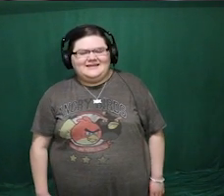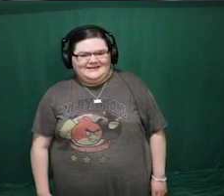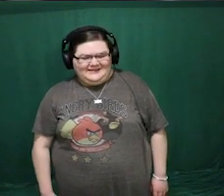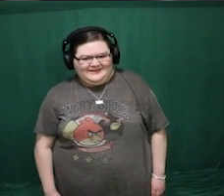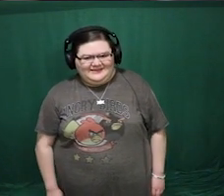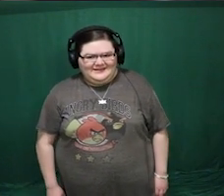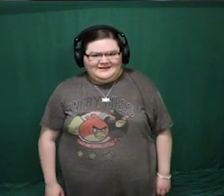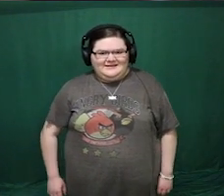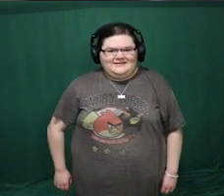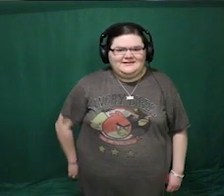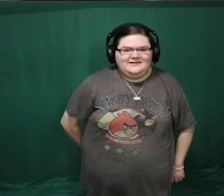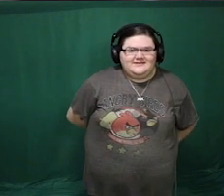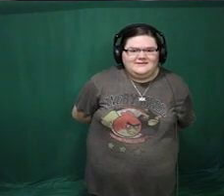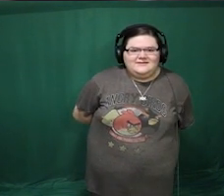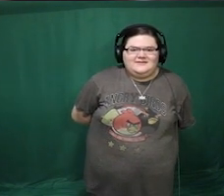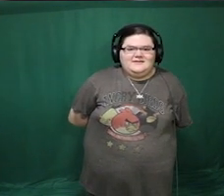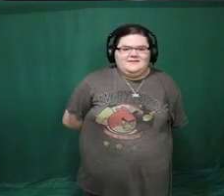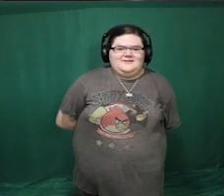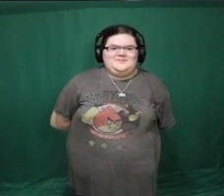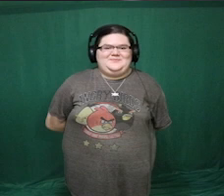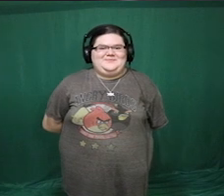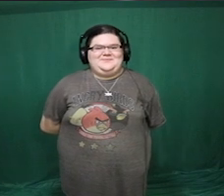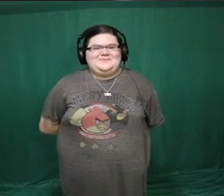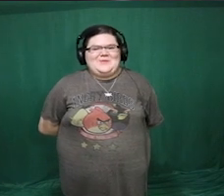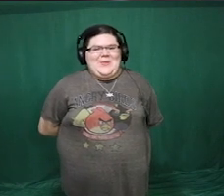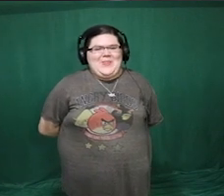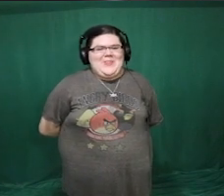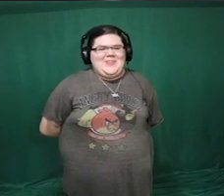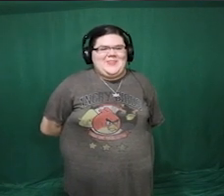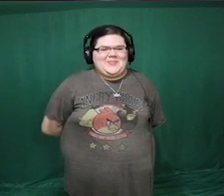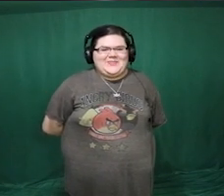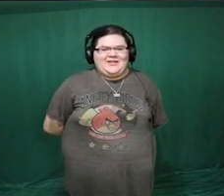Wait, JJ still didn't get Avatar with the head start.